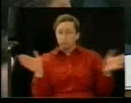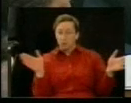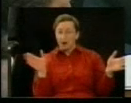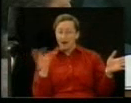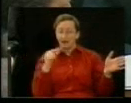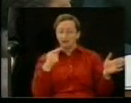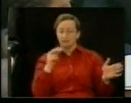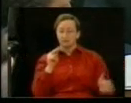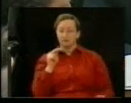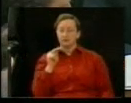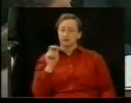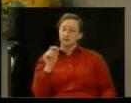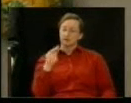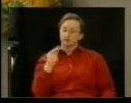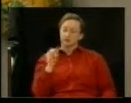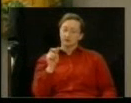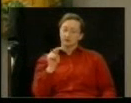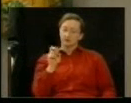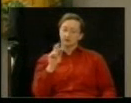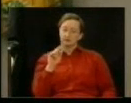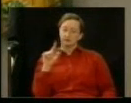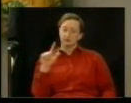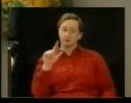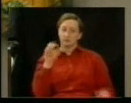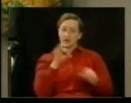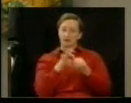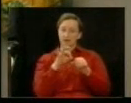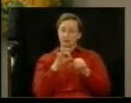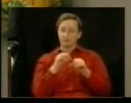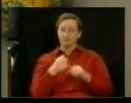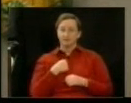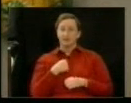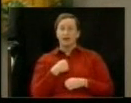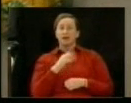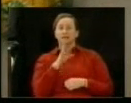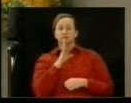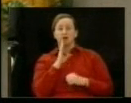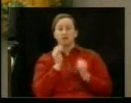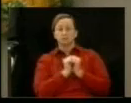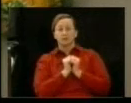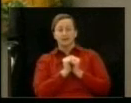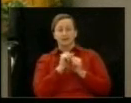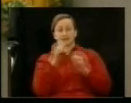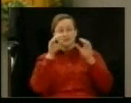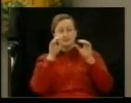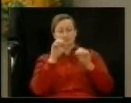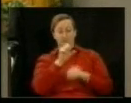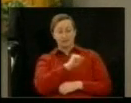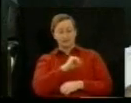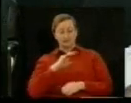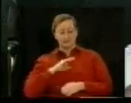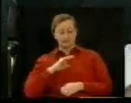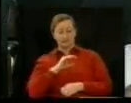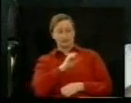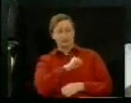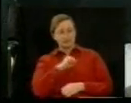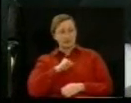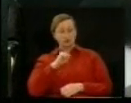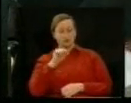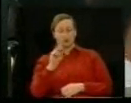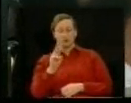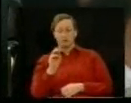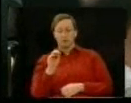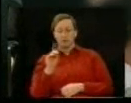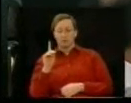Well, I'm not trying to complicate things, but I do want to say that I have talked to Senators Woodson and Burchett.